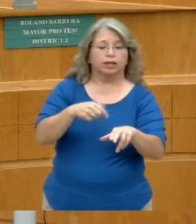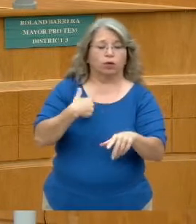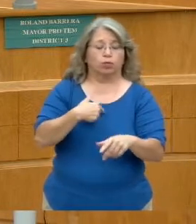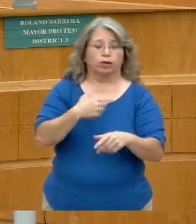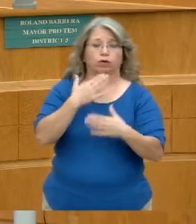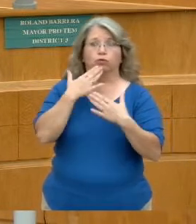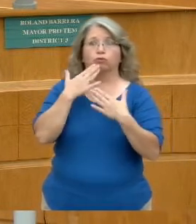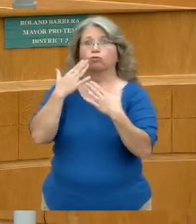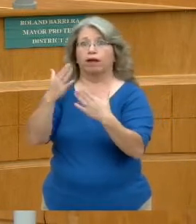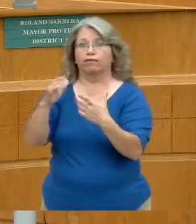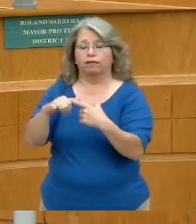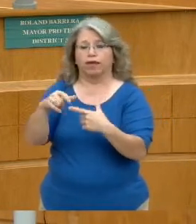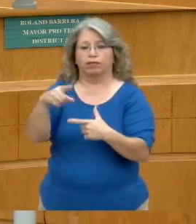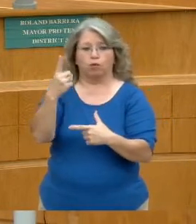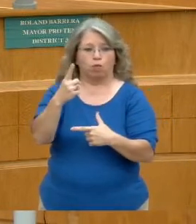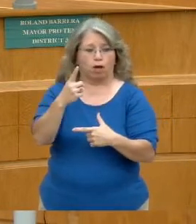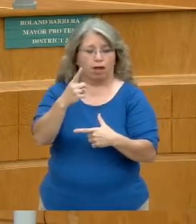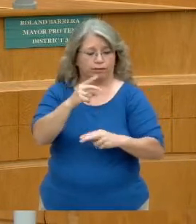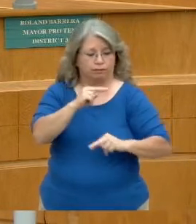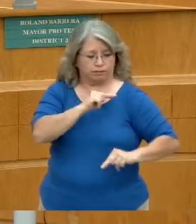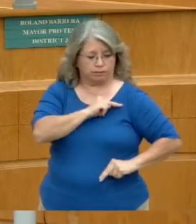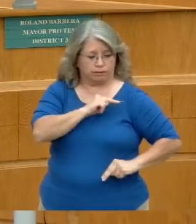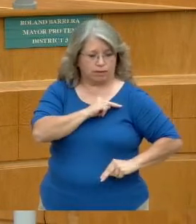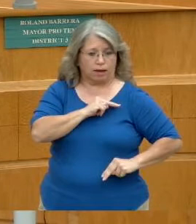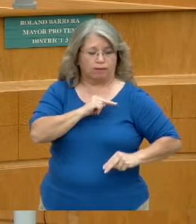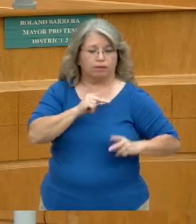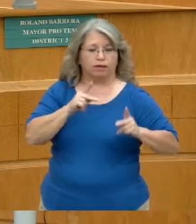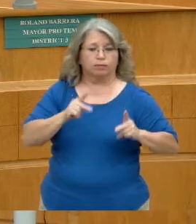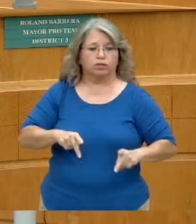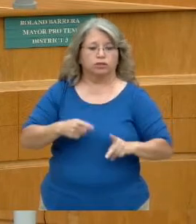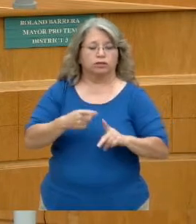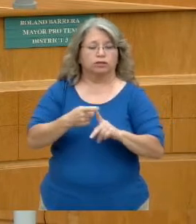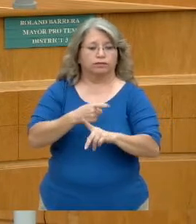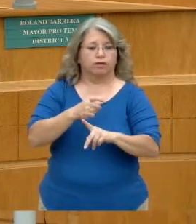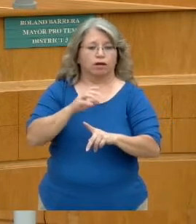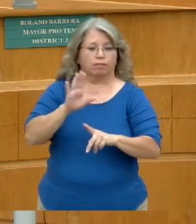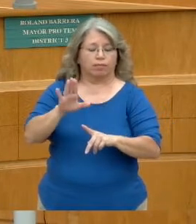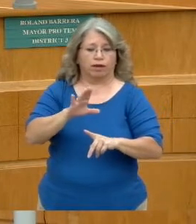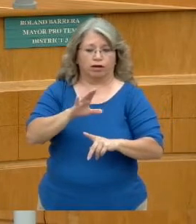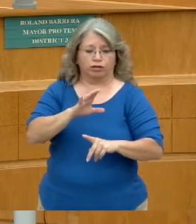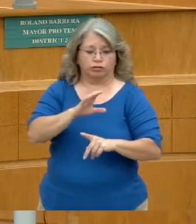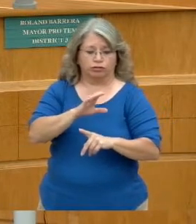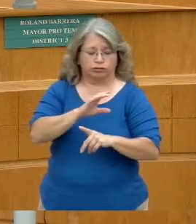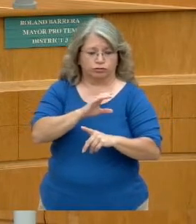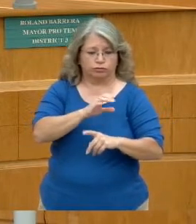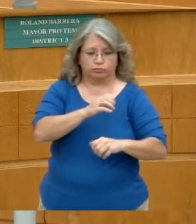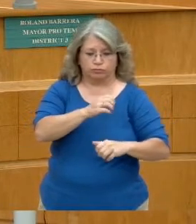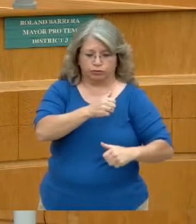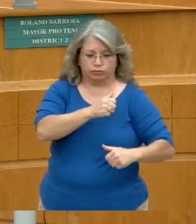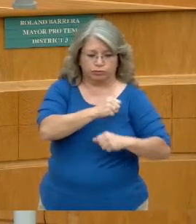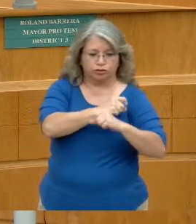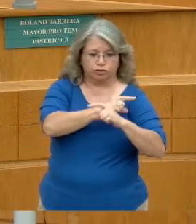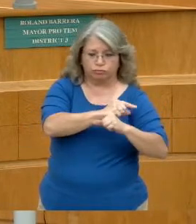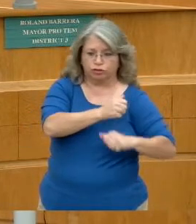Force is reported to have been, of course, injured, but then treated and released.